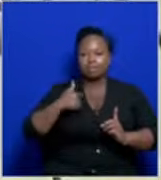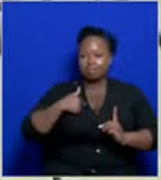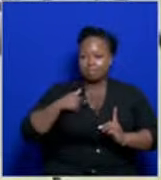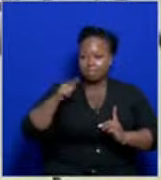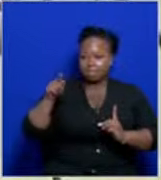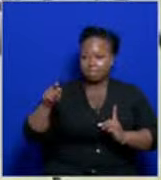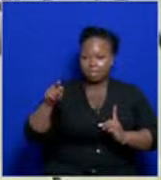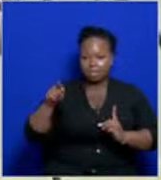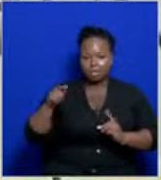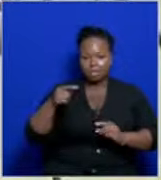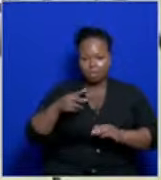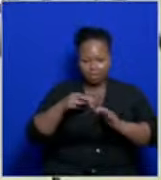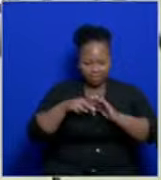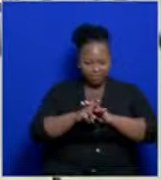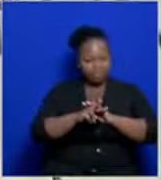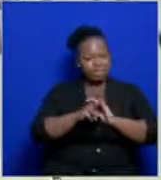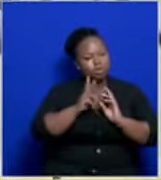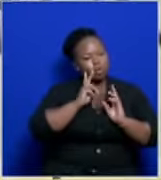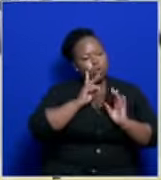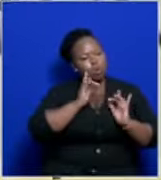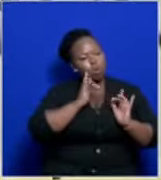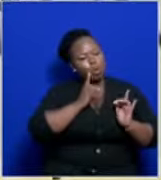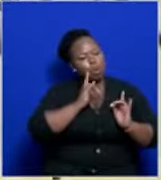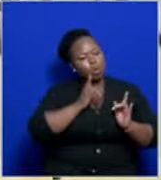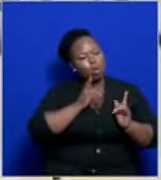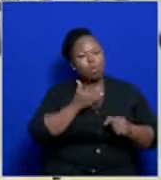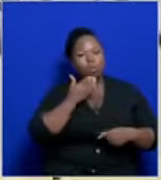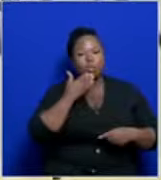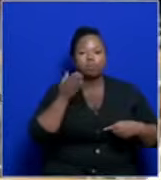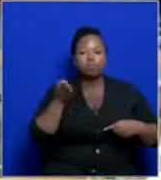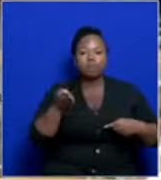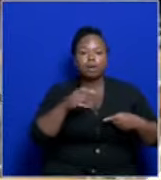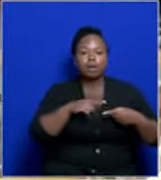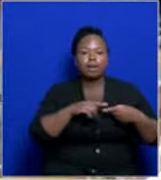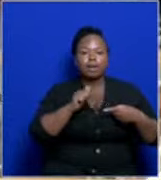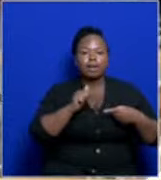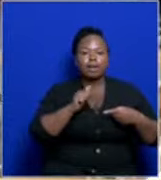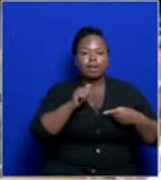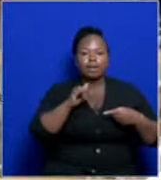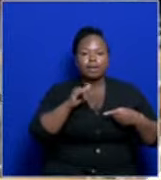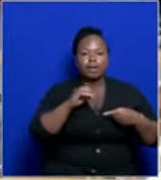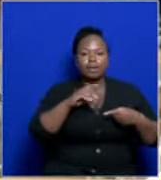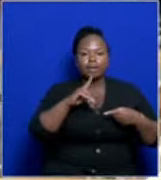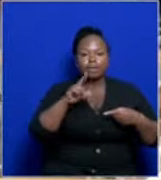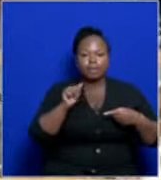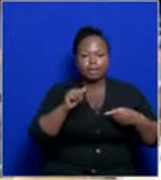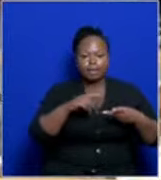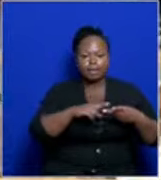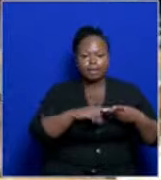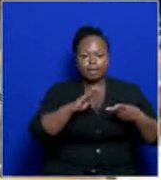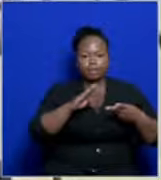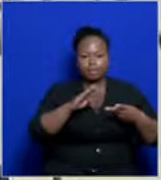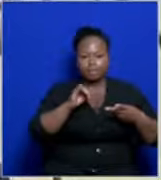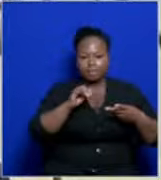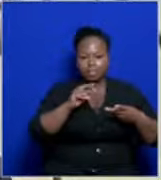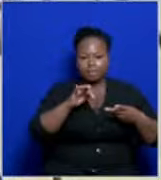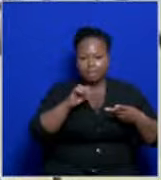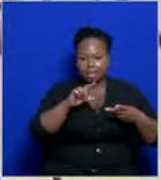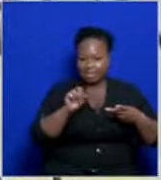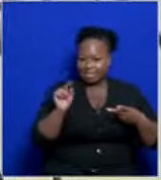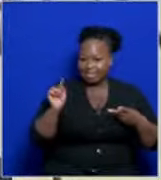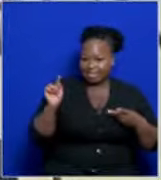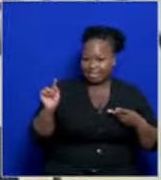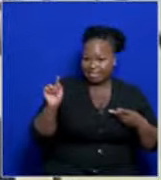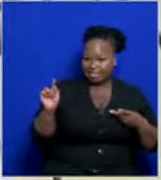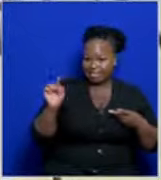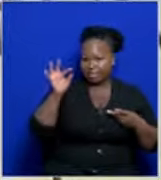footage. It was Ayanda and Binel. This is not me, it is the police officer from